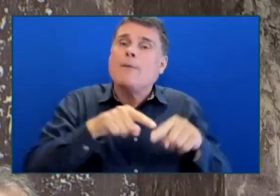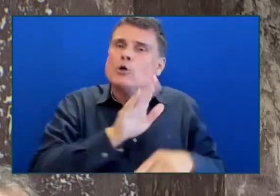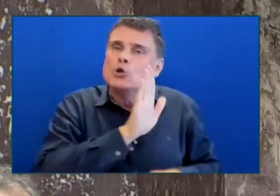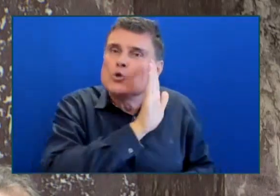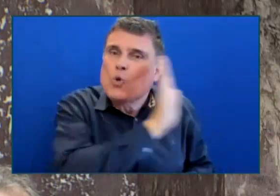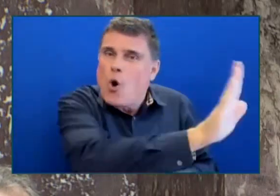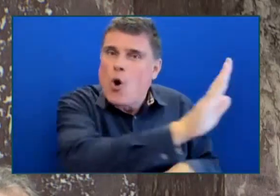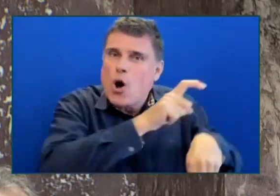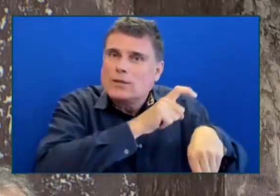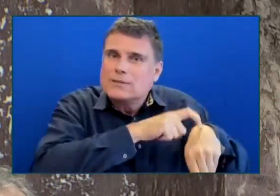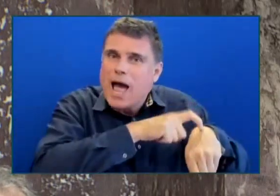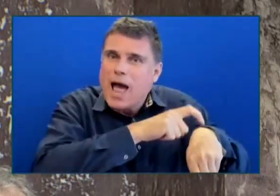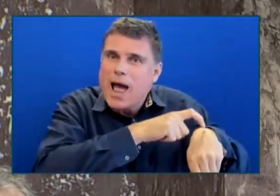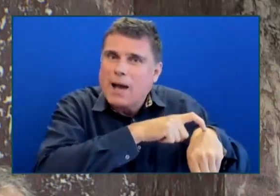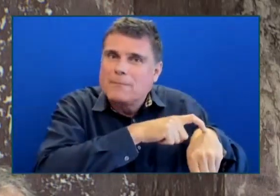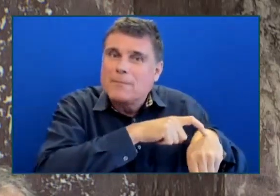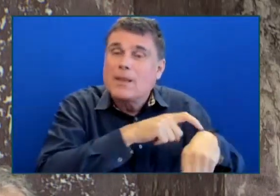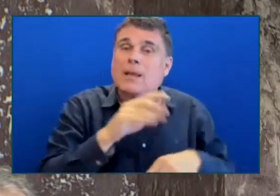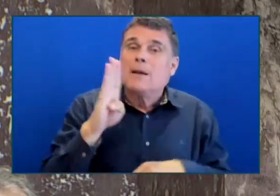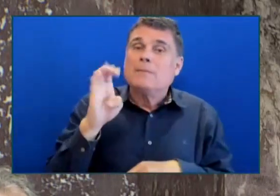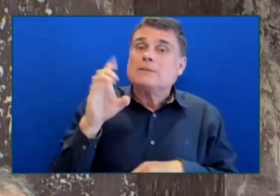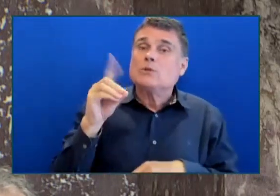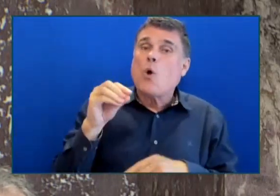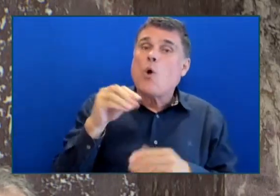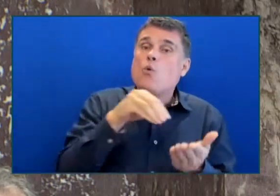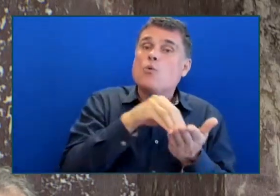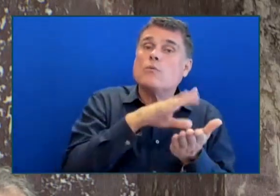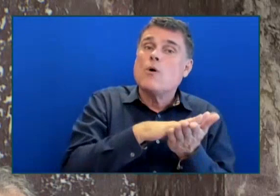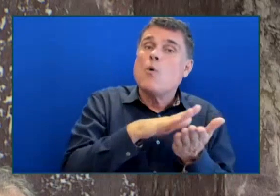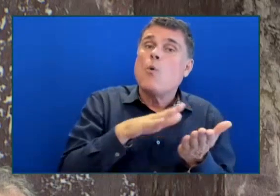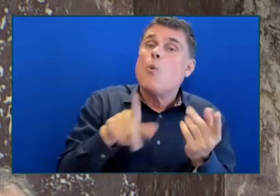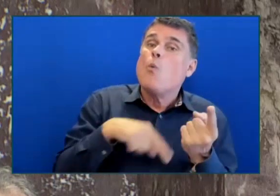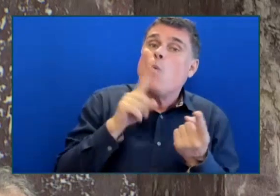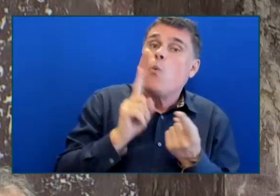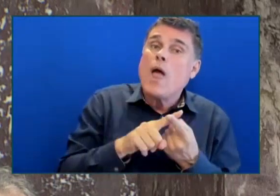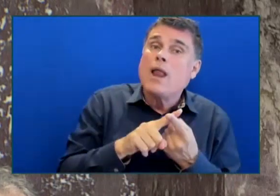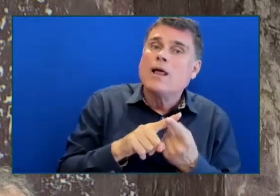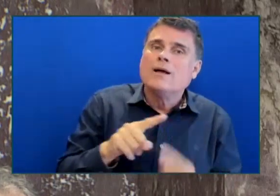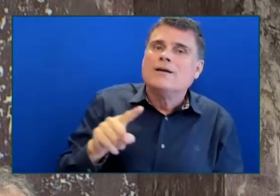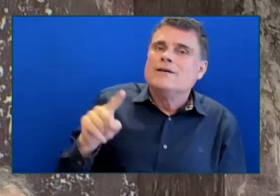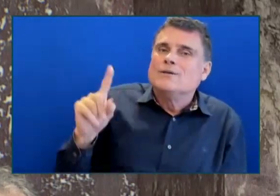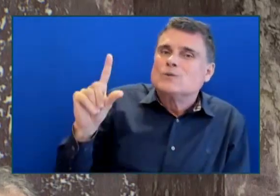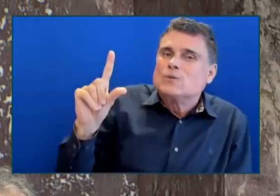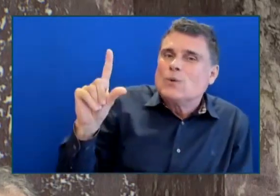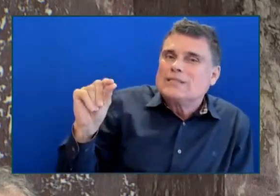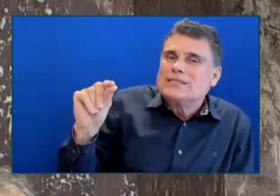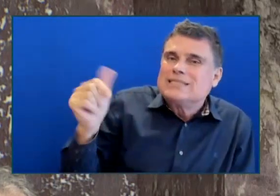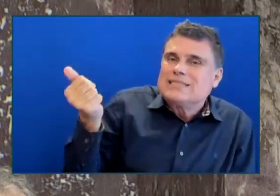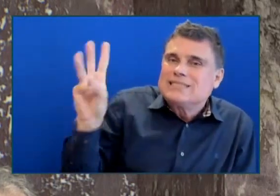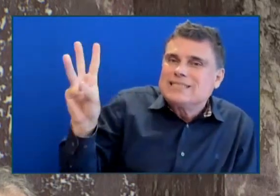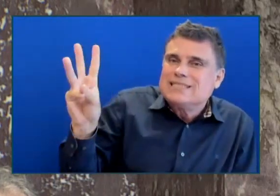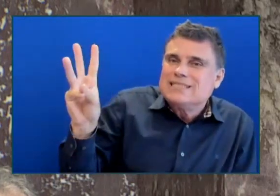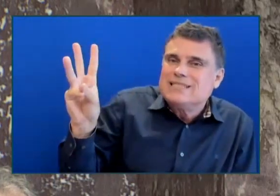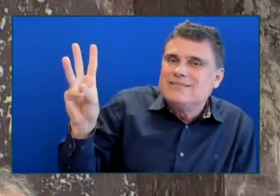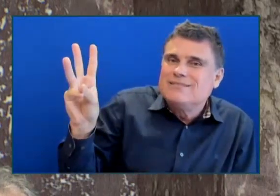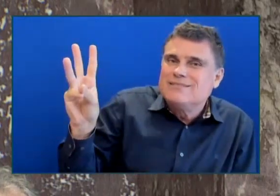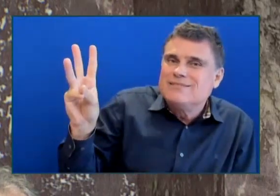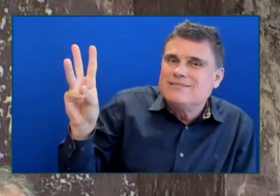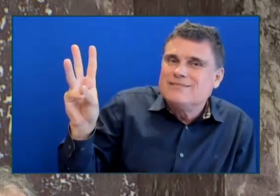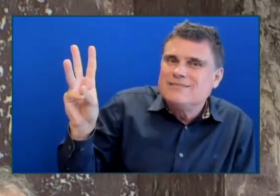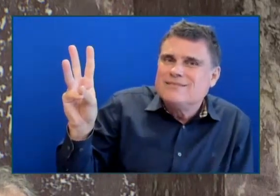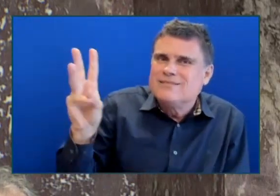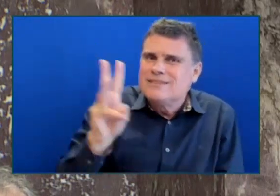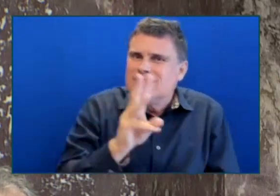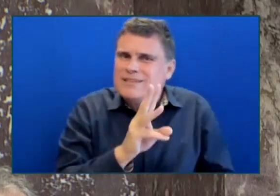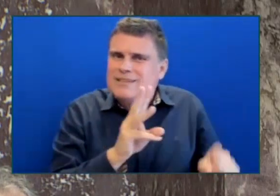2017, was looking at the time when the BC Liberals then were in government. Why would we hide a report